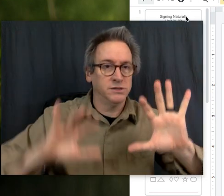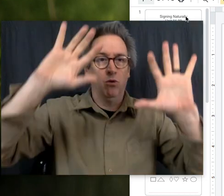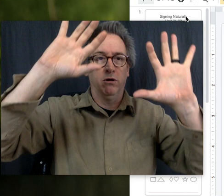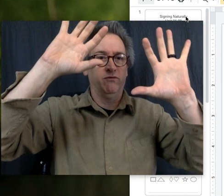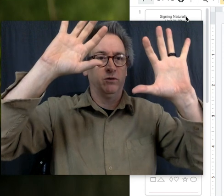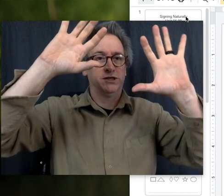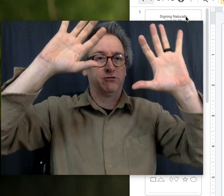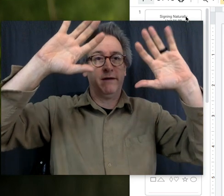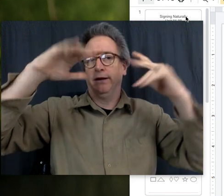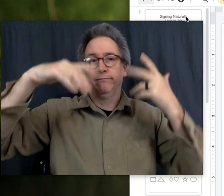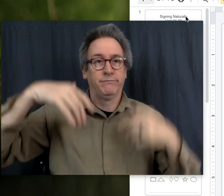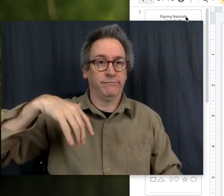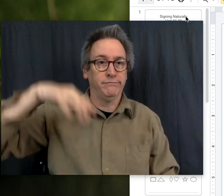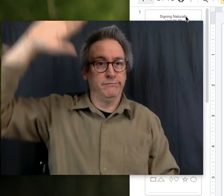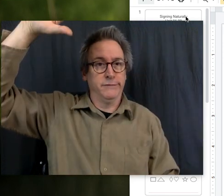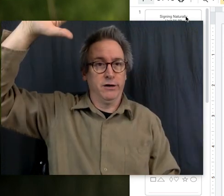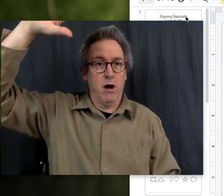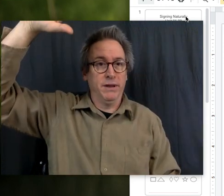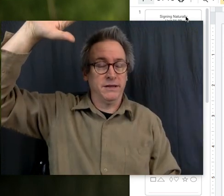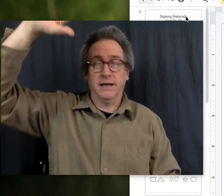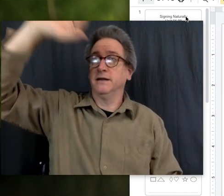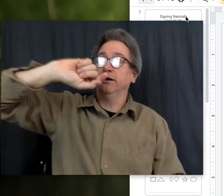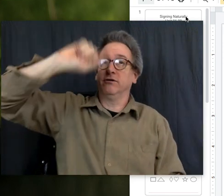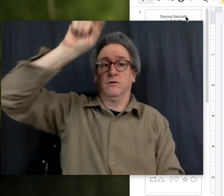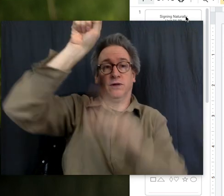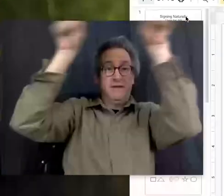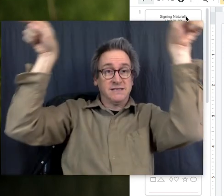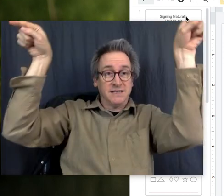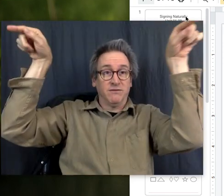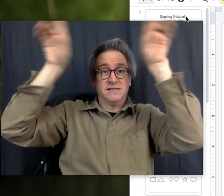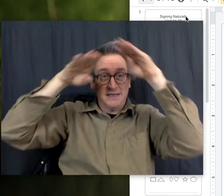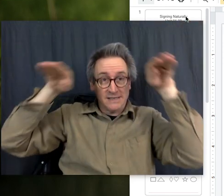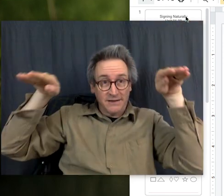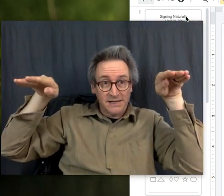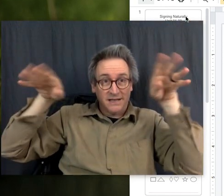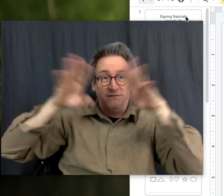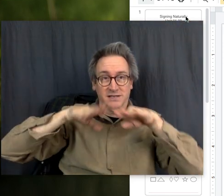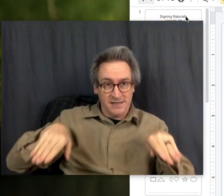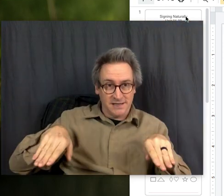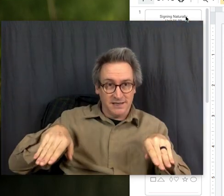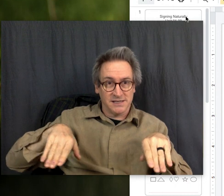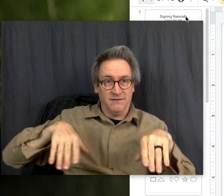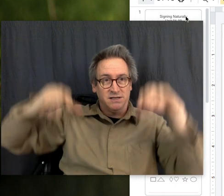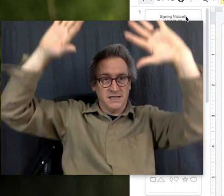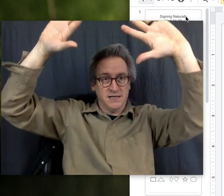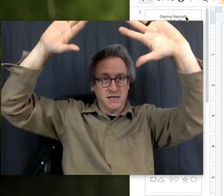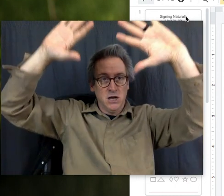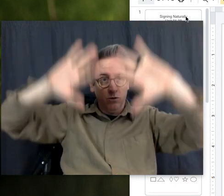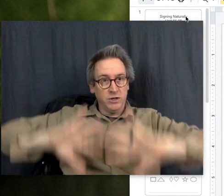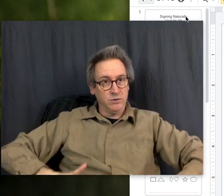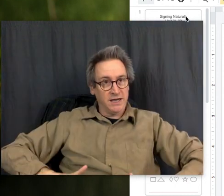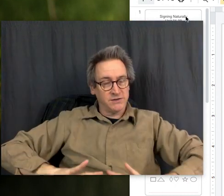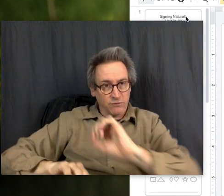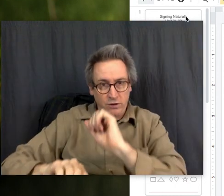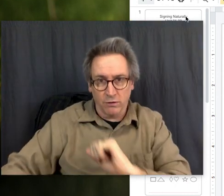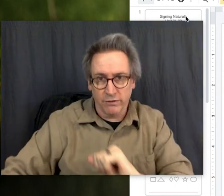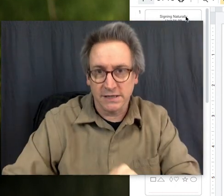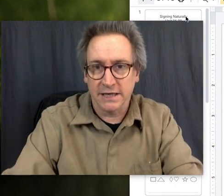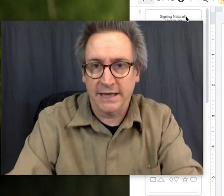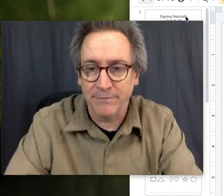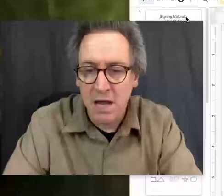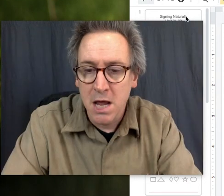towns, or if we're describing a building, and on this level is this, and this level is this, and this level is this. We do lots of